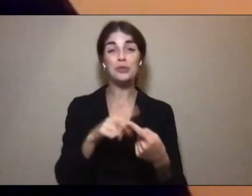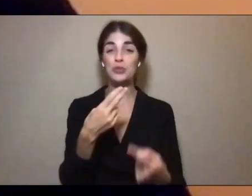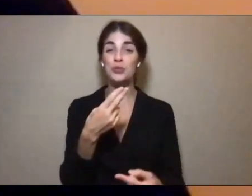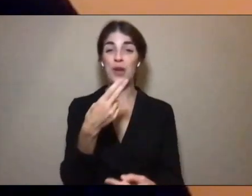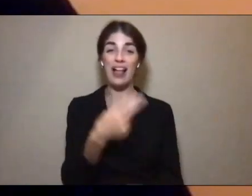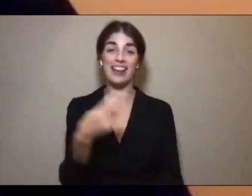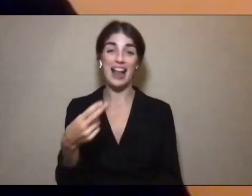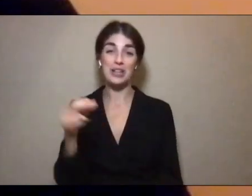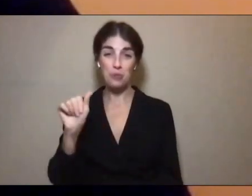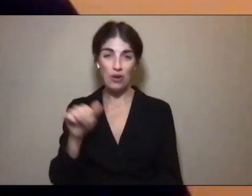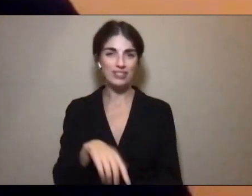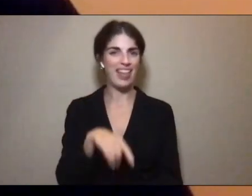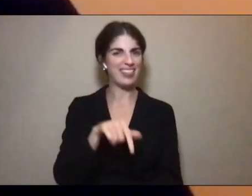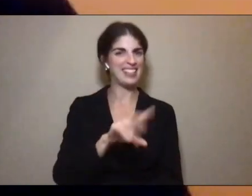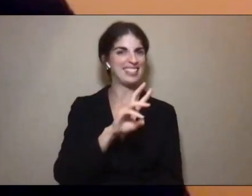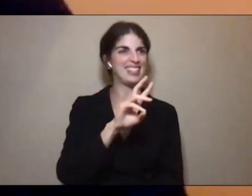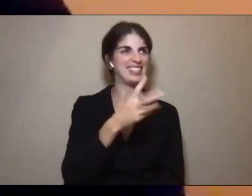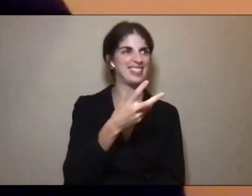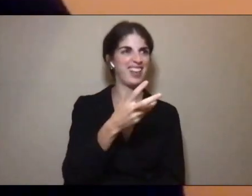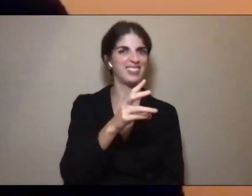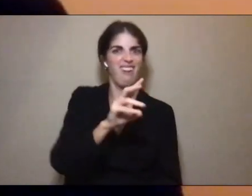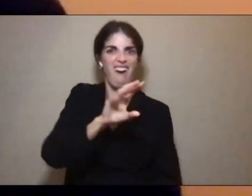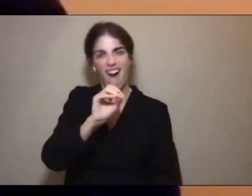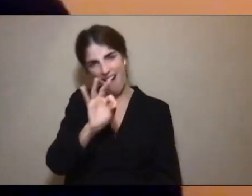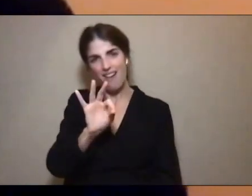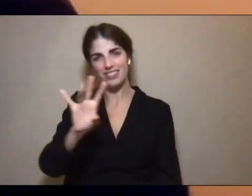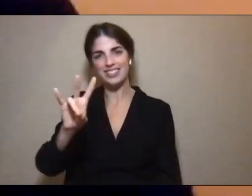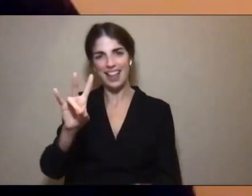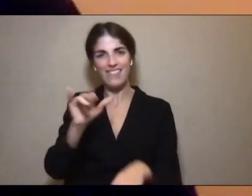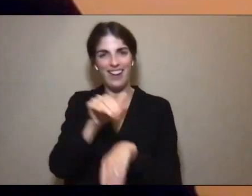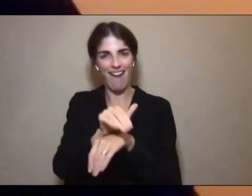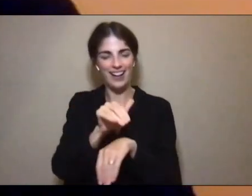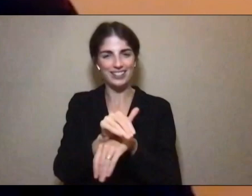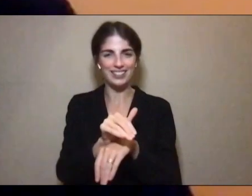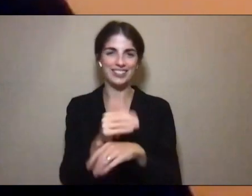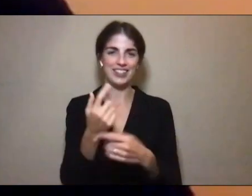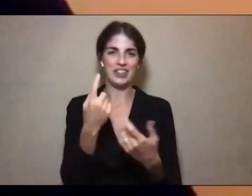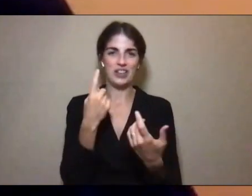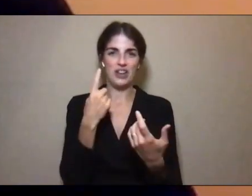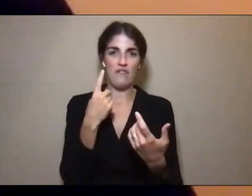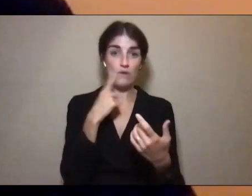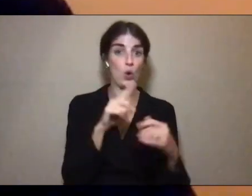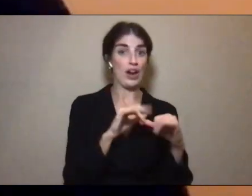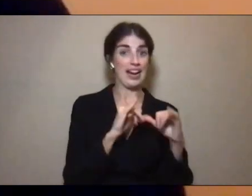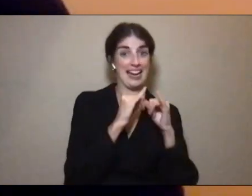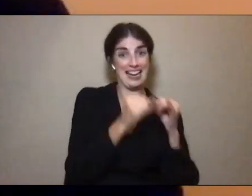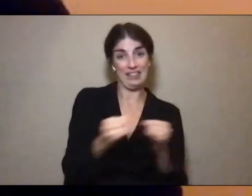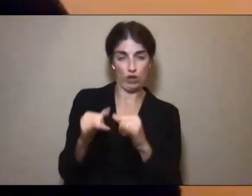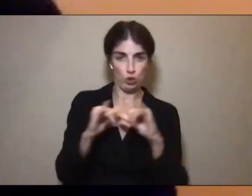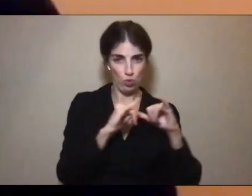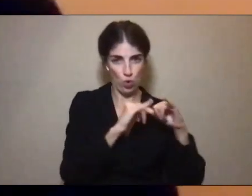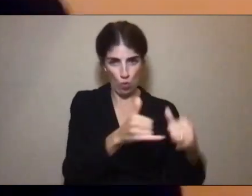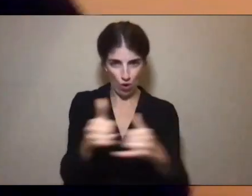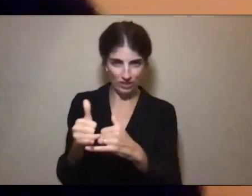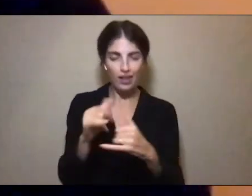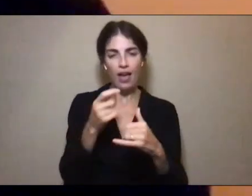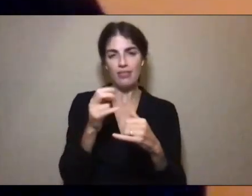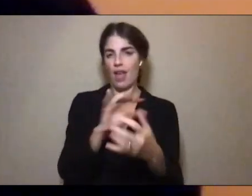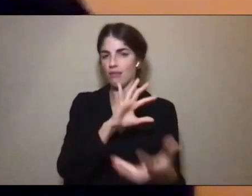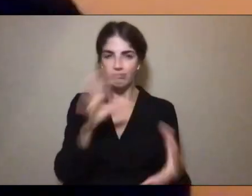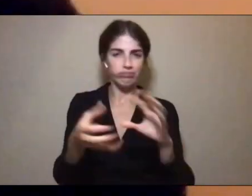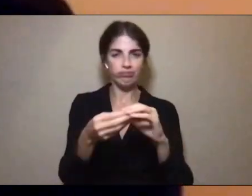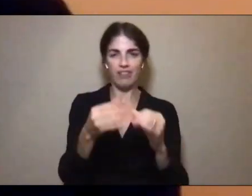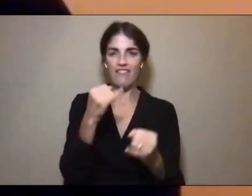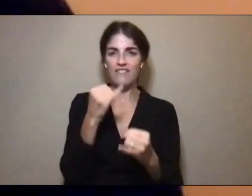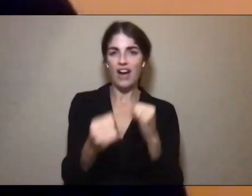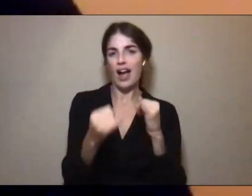6th of 7 nights of individual award nominations that will be followed by a culminating event on September 25th at 7